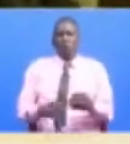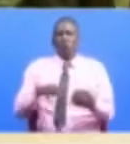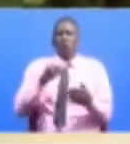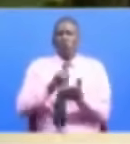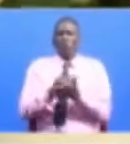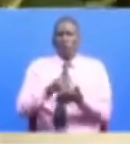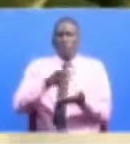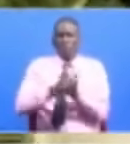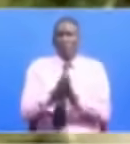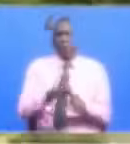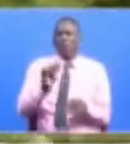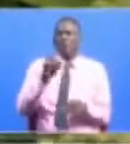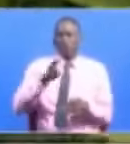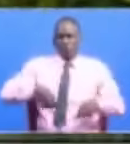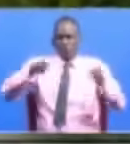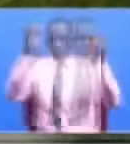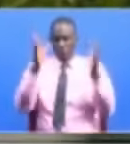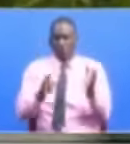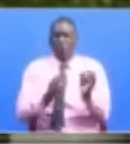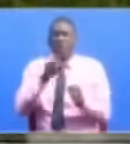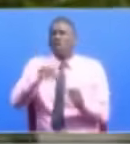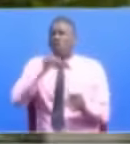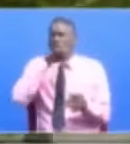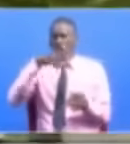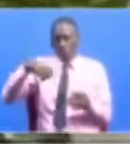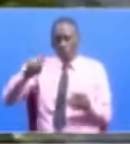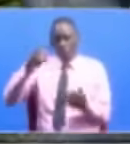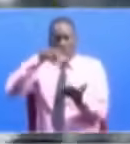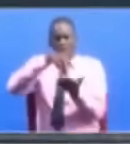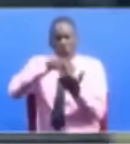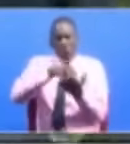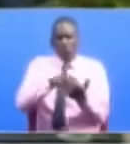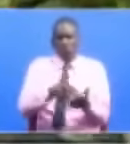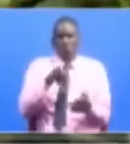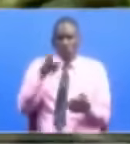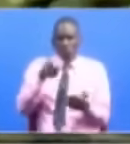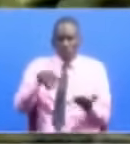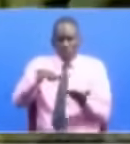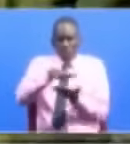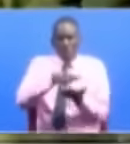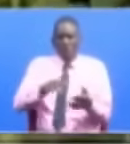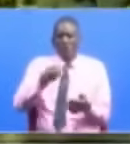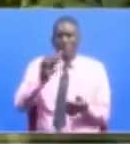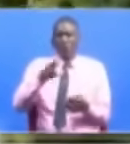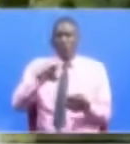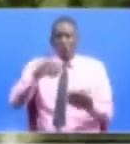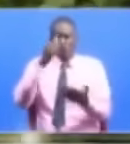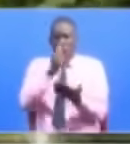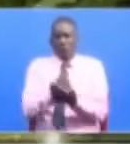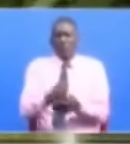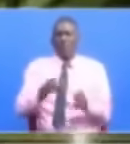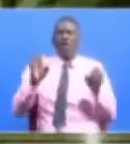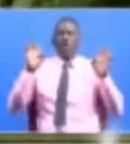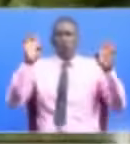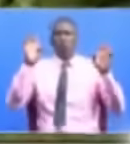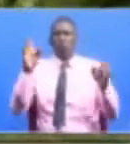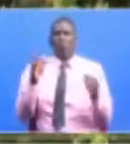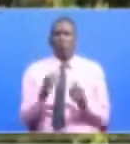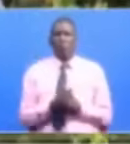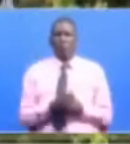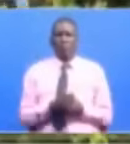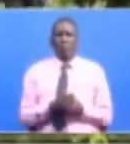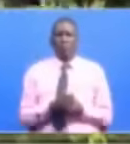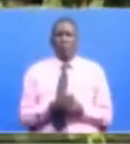his AU chairman bid. If Odinga wins the seat, he will be based at AU headquarters in Addis Ababa,